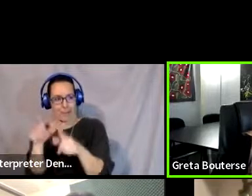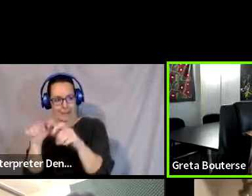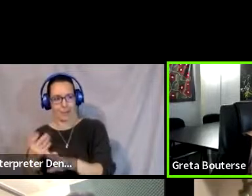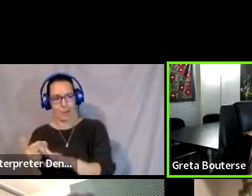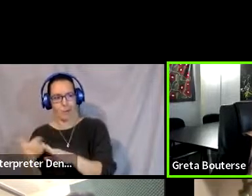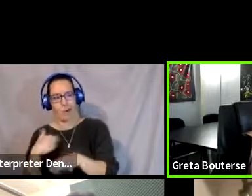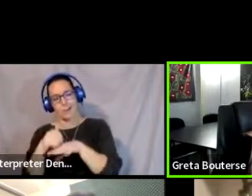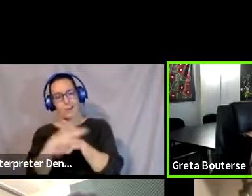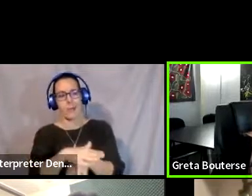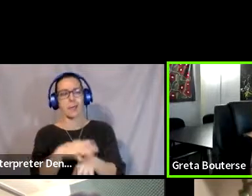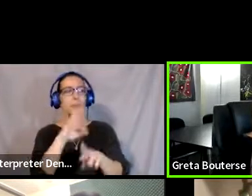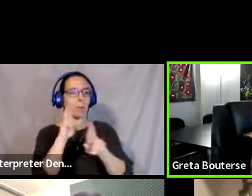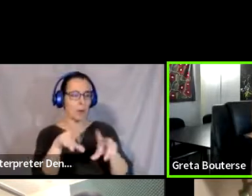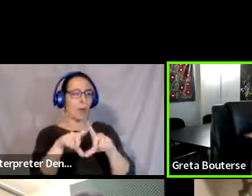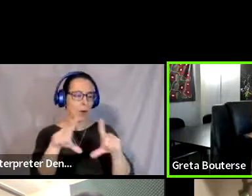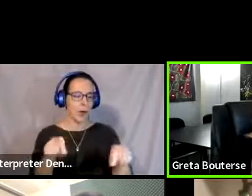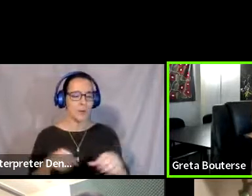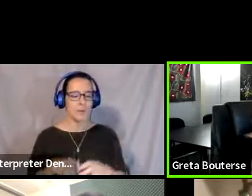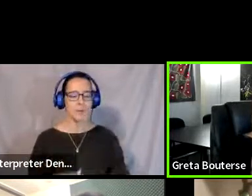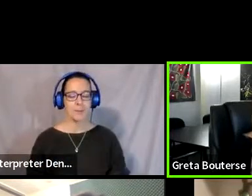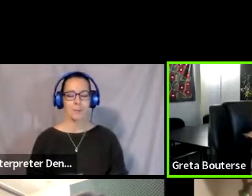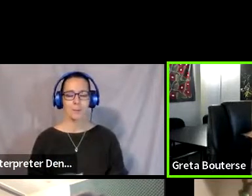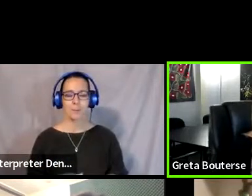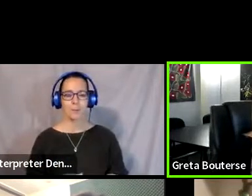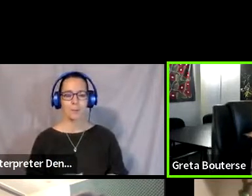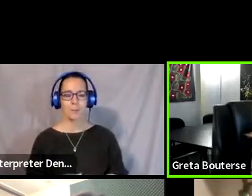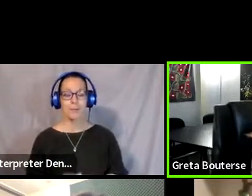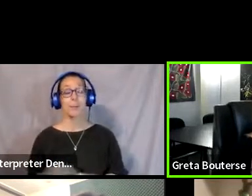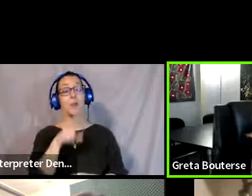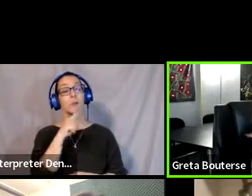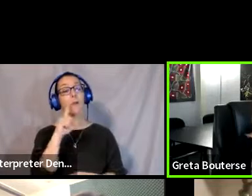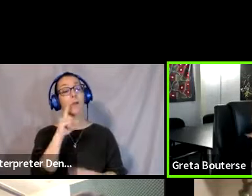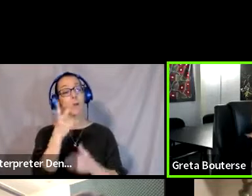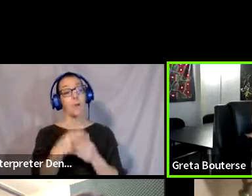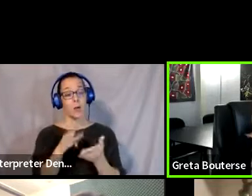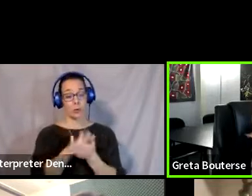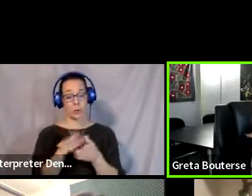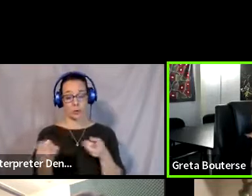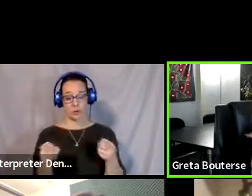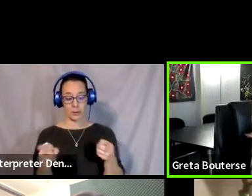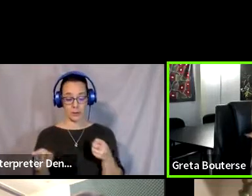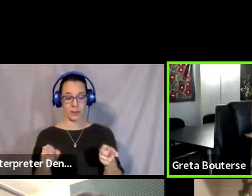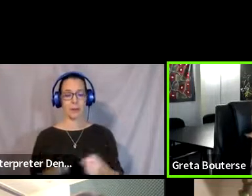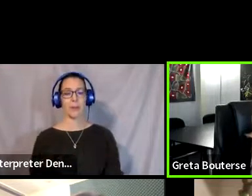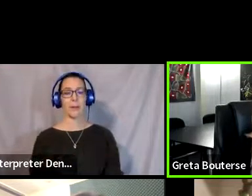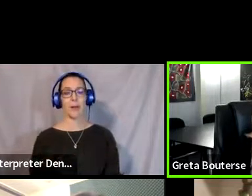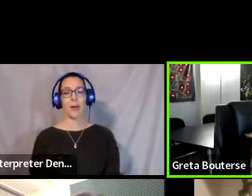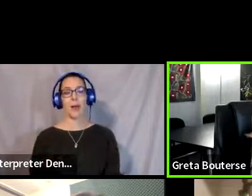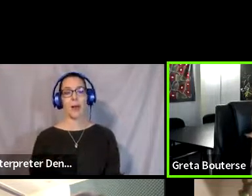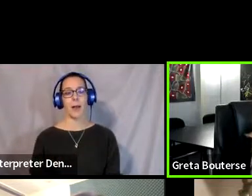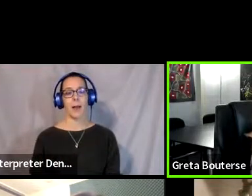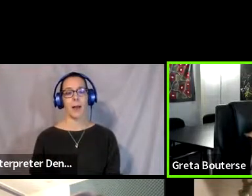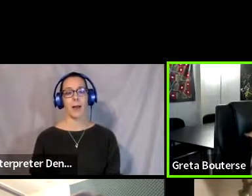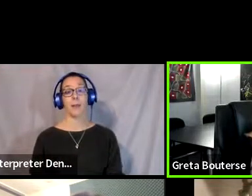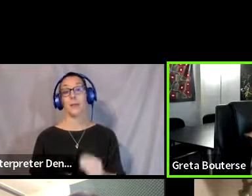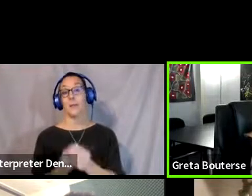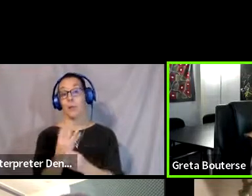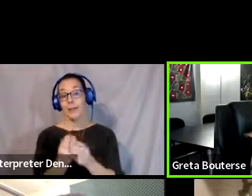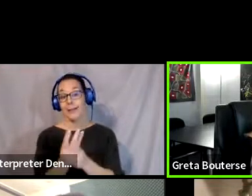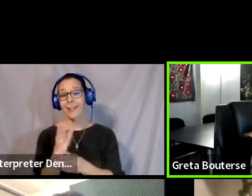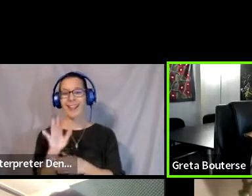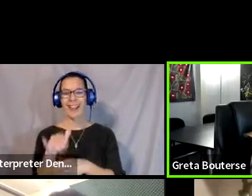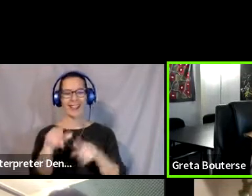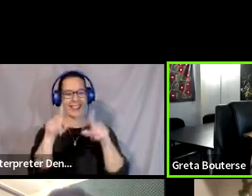After report cards, and this is going to be true for both schools, you'll start, the spring is our kind of testing